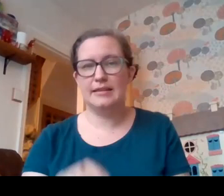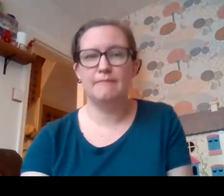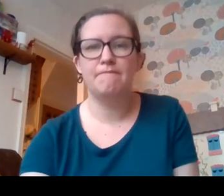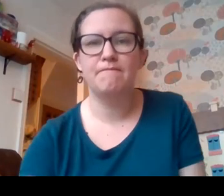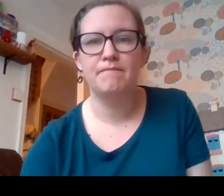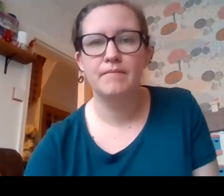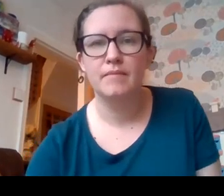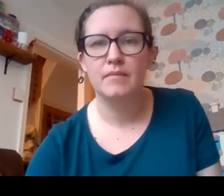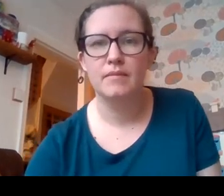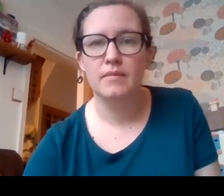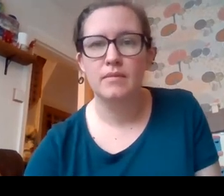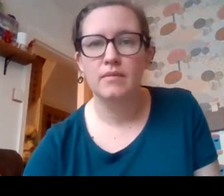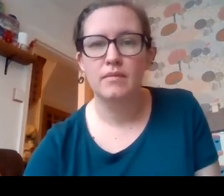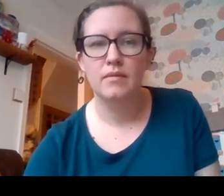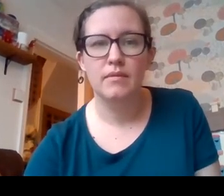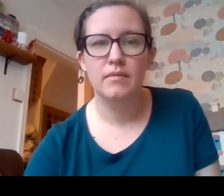sense.